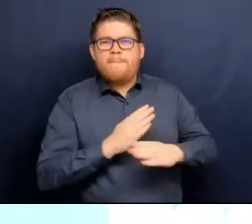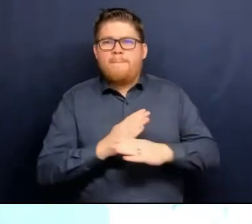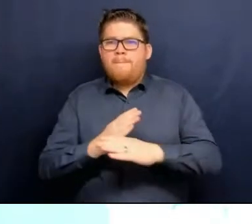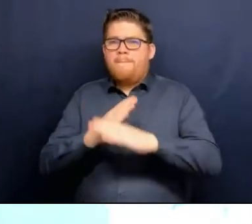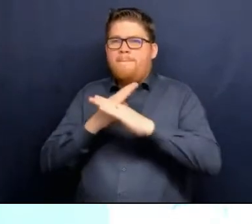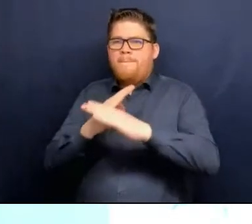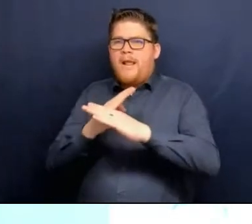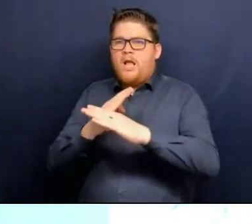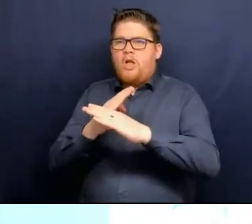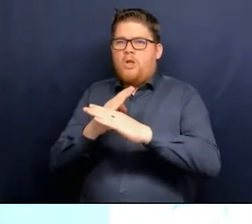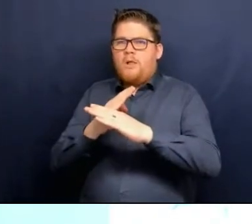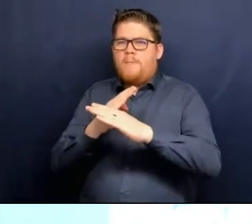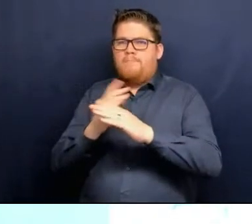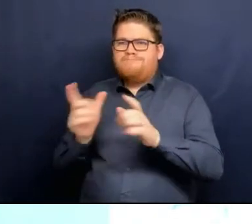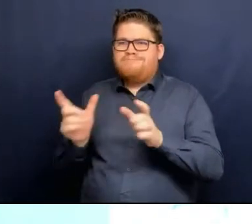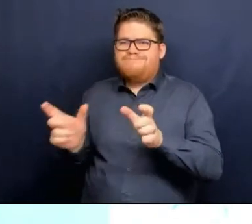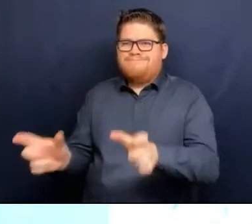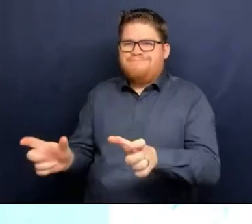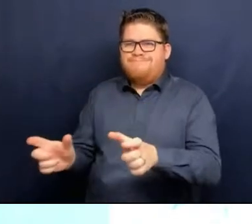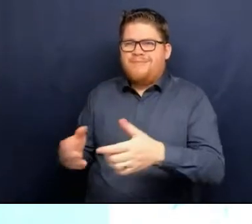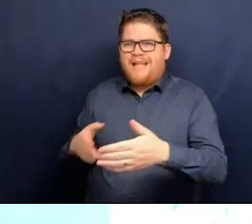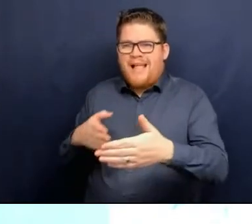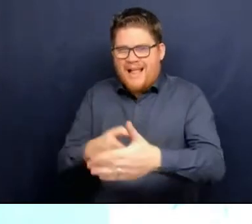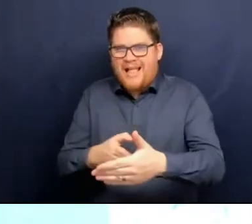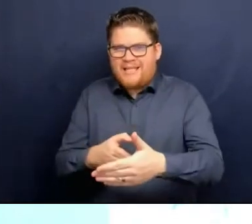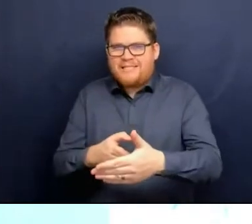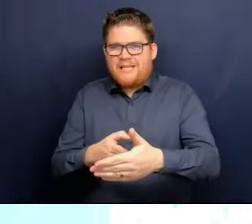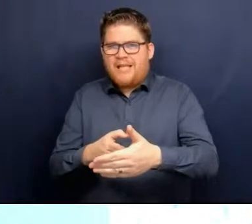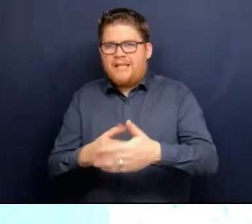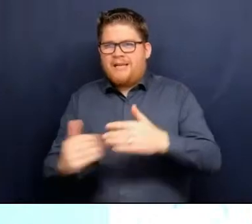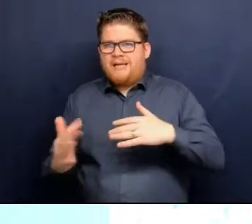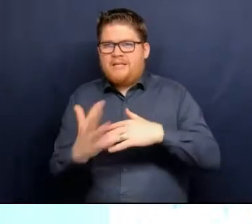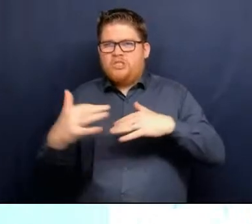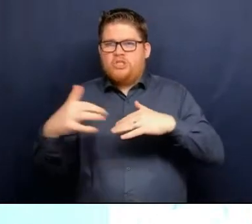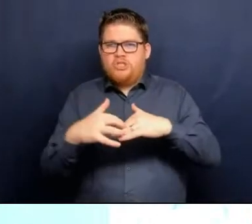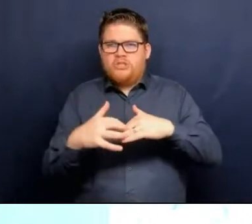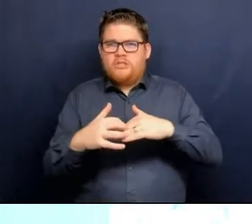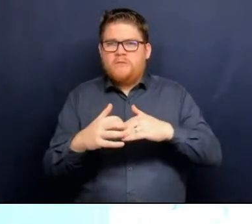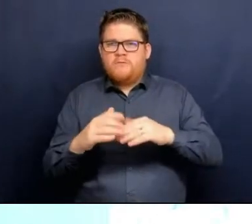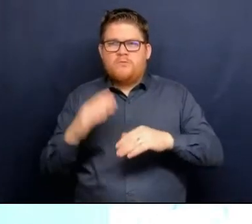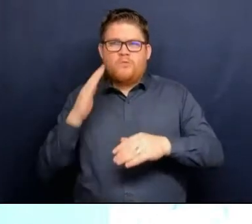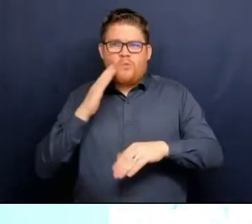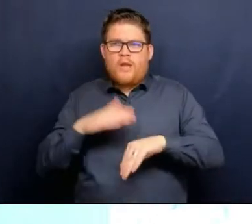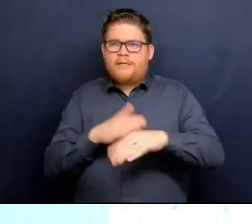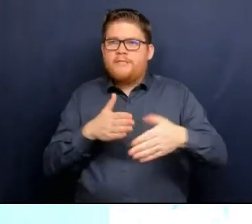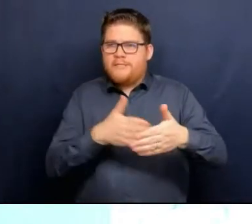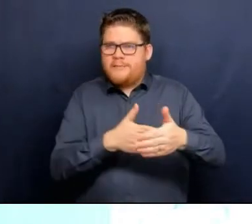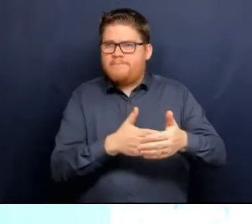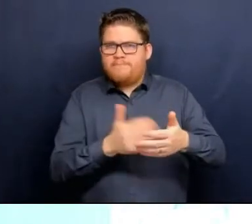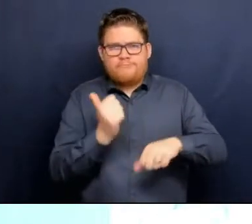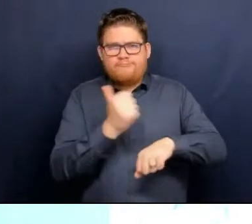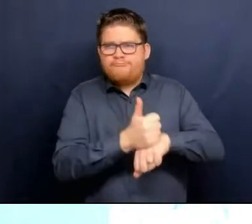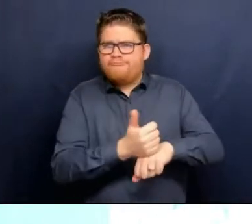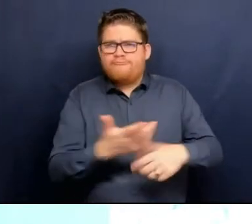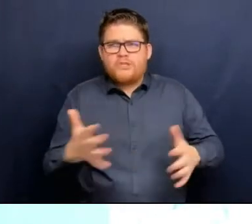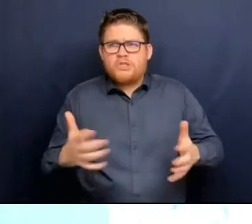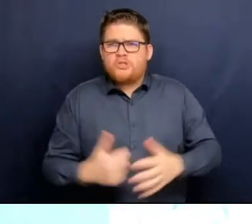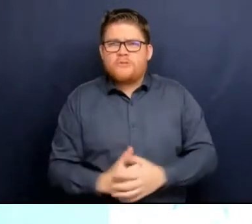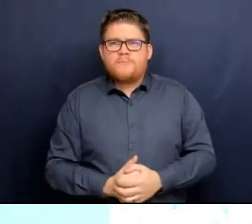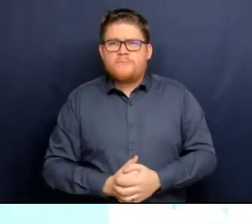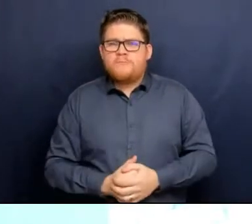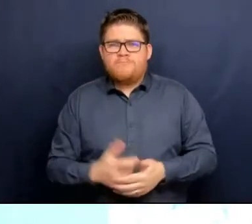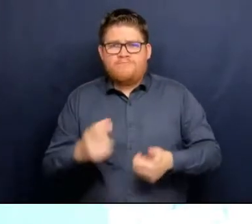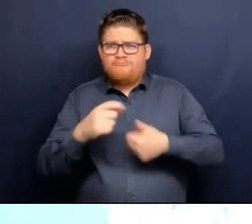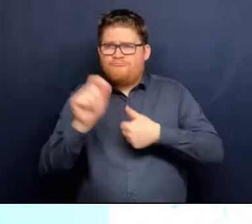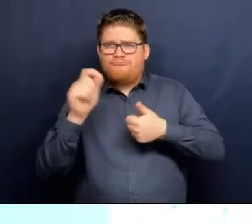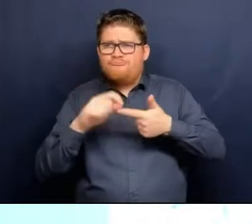that had already been considered and worked on together, and we've done that. And we've got other work to do that's underway. You know, some of